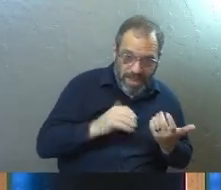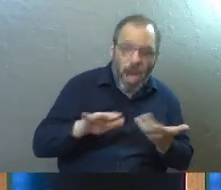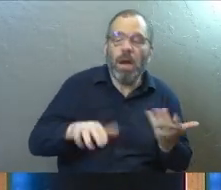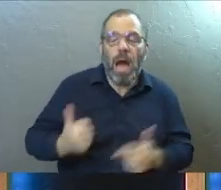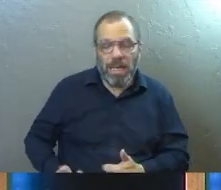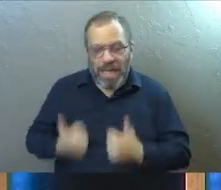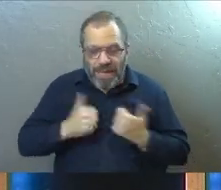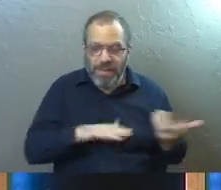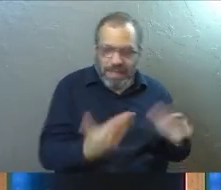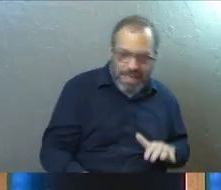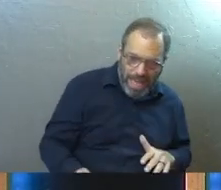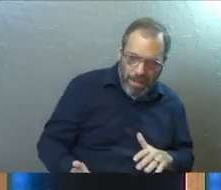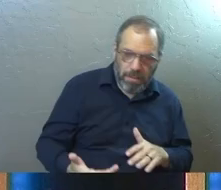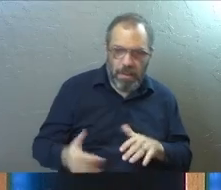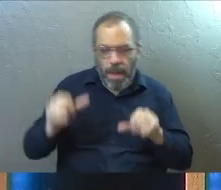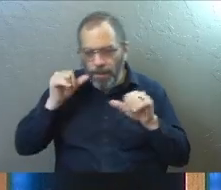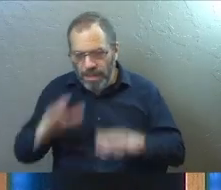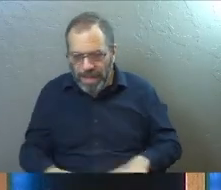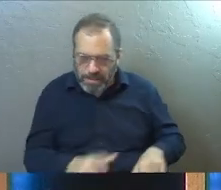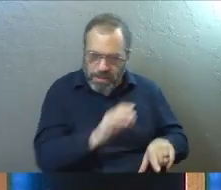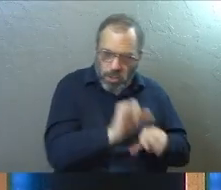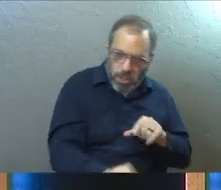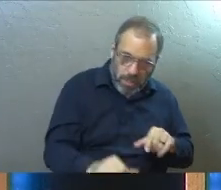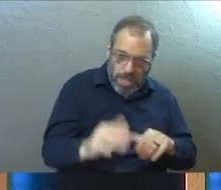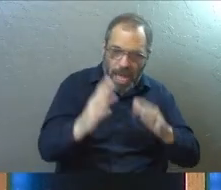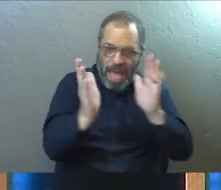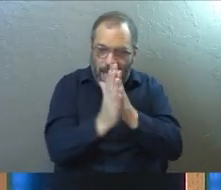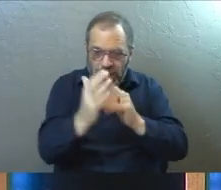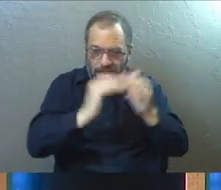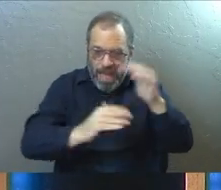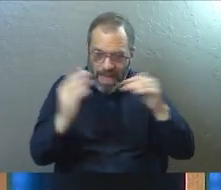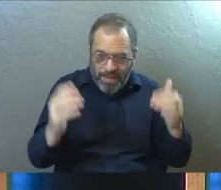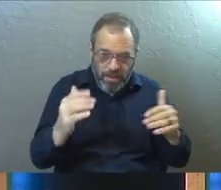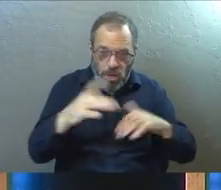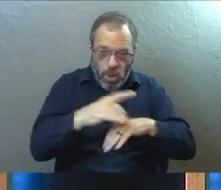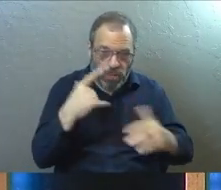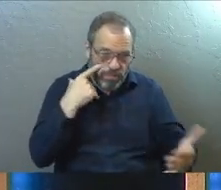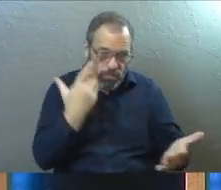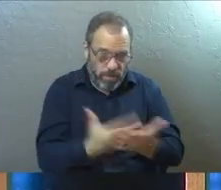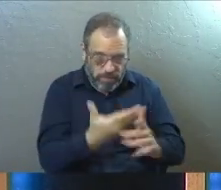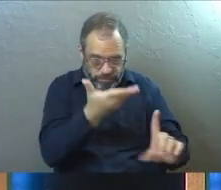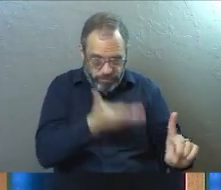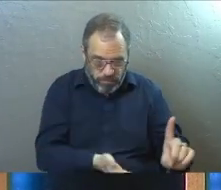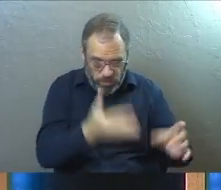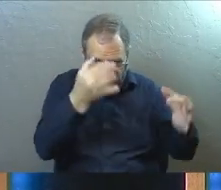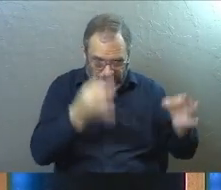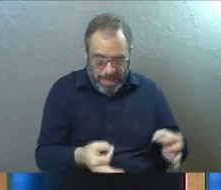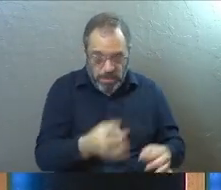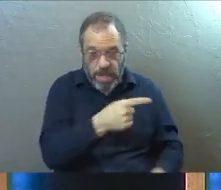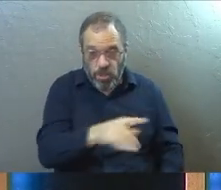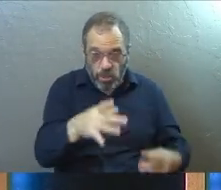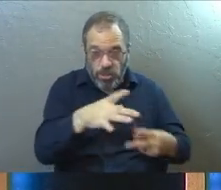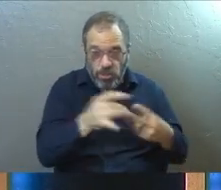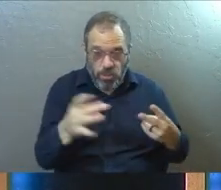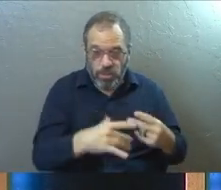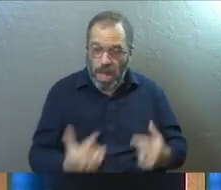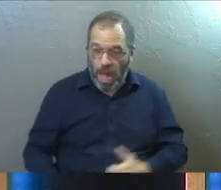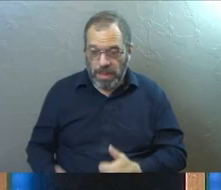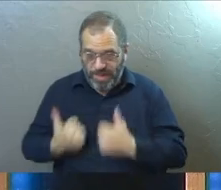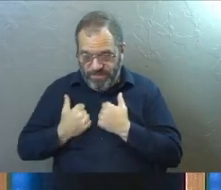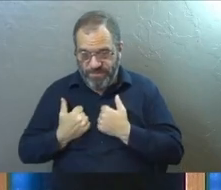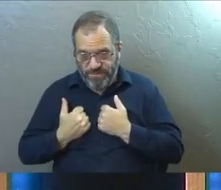death, between blessings and curses. Now I call on heaven and earth to witness the choice you make. Oh, that you would choose